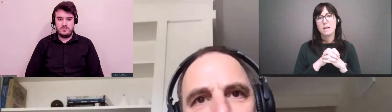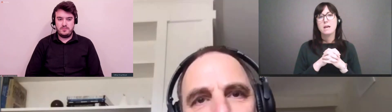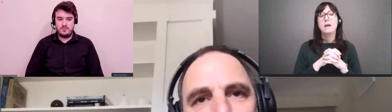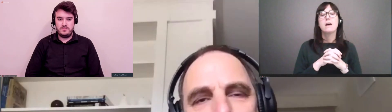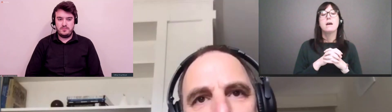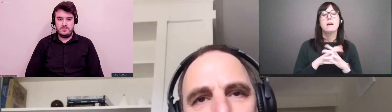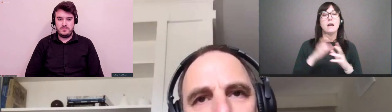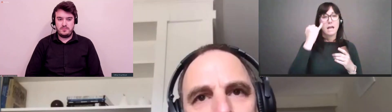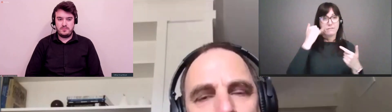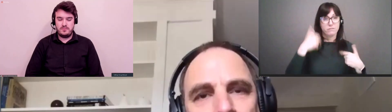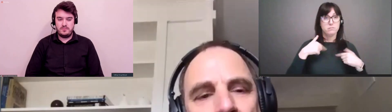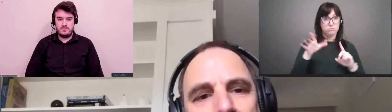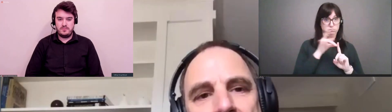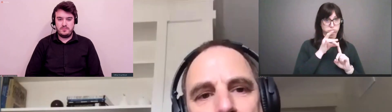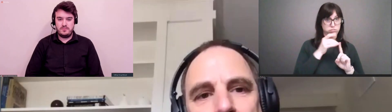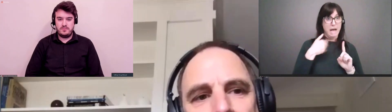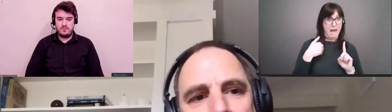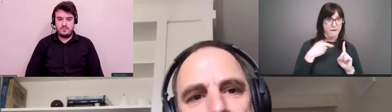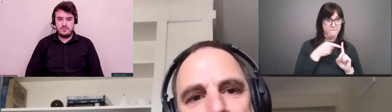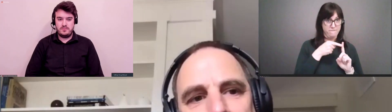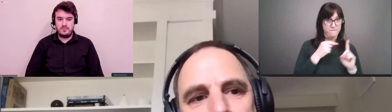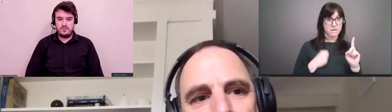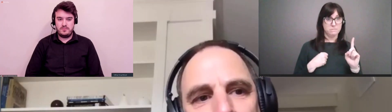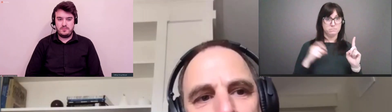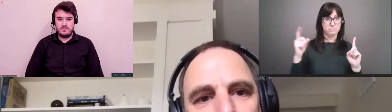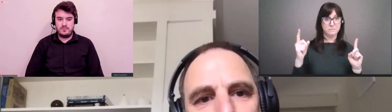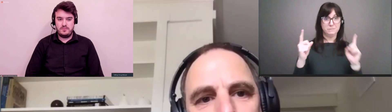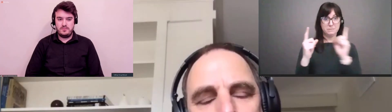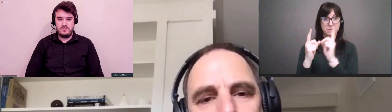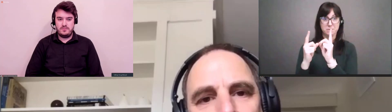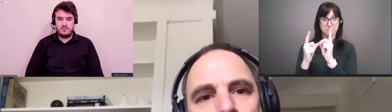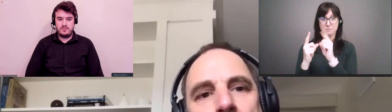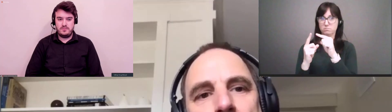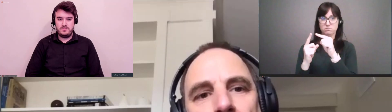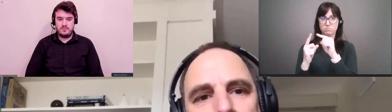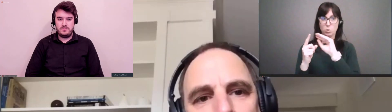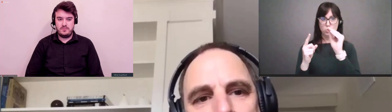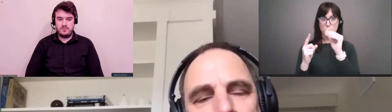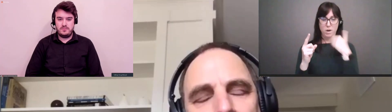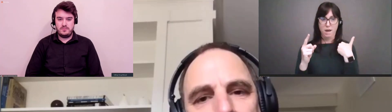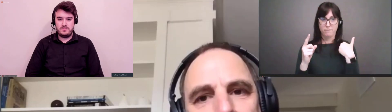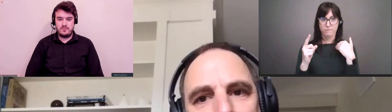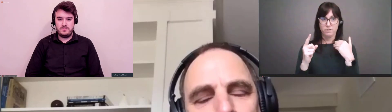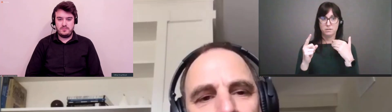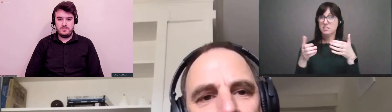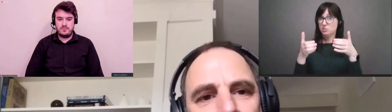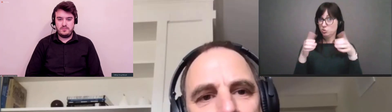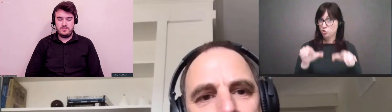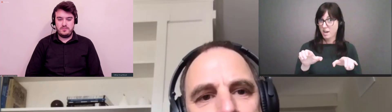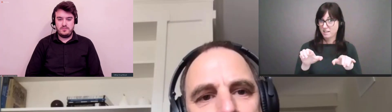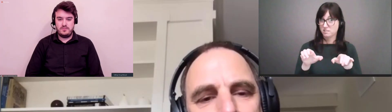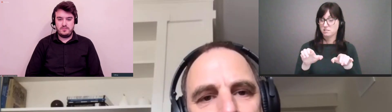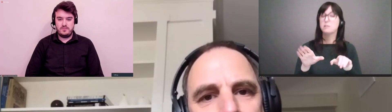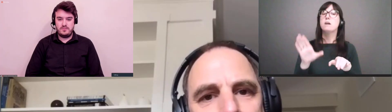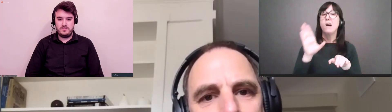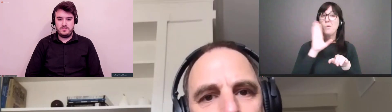person comes in contact with an uninfected person, there's a probability that uninfected person is going to